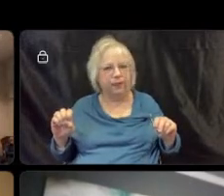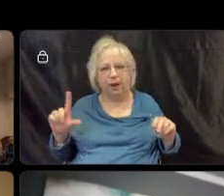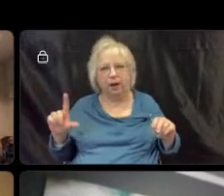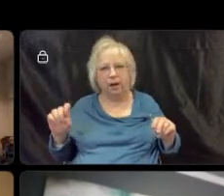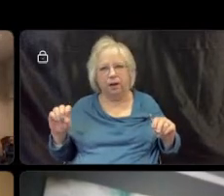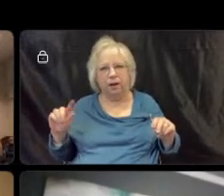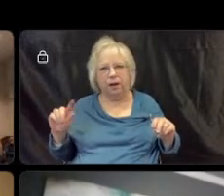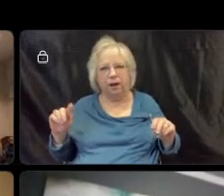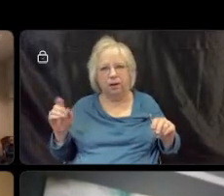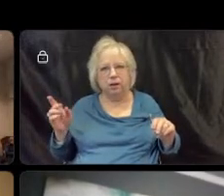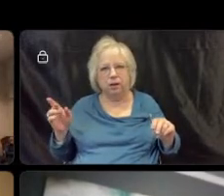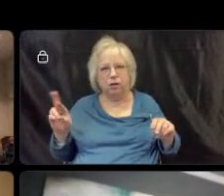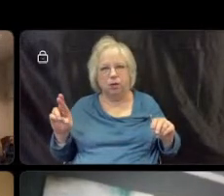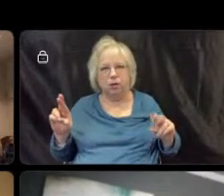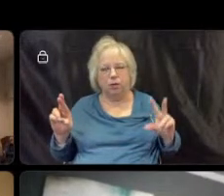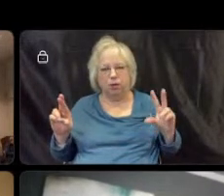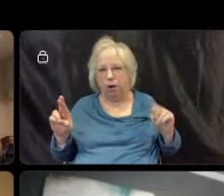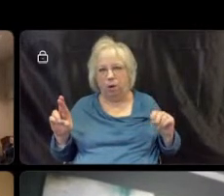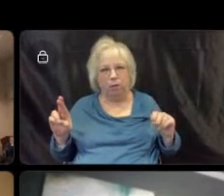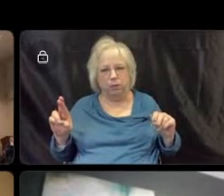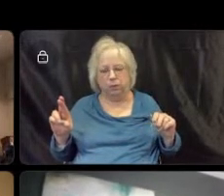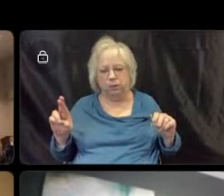Latour? No.